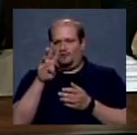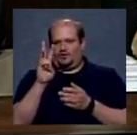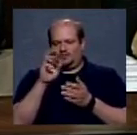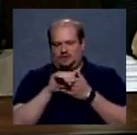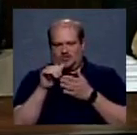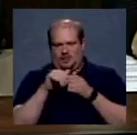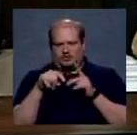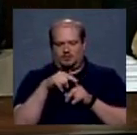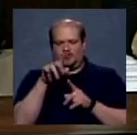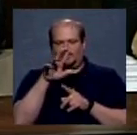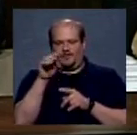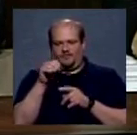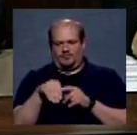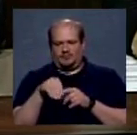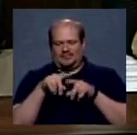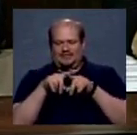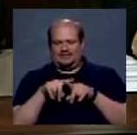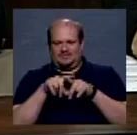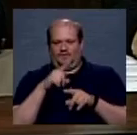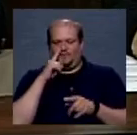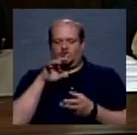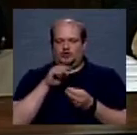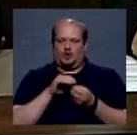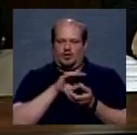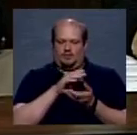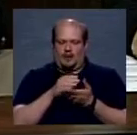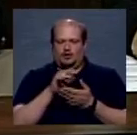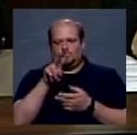$218,546 plus a 5% contingency for a total amount of